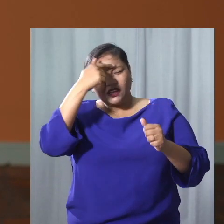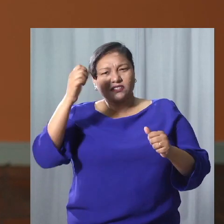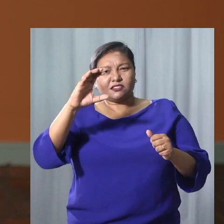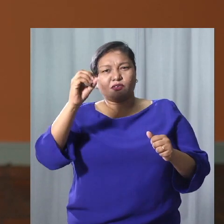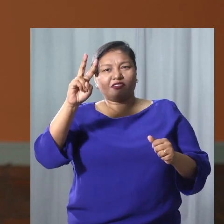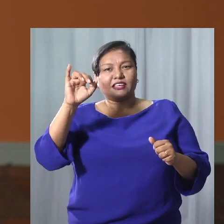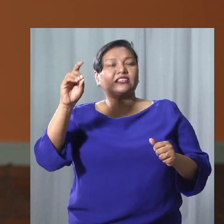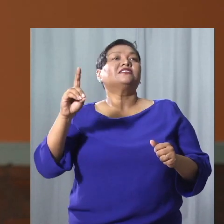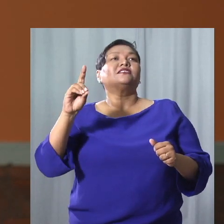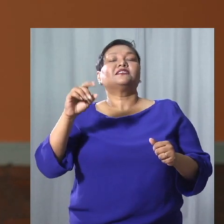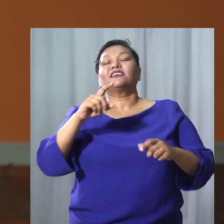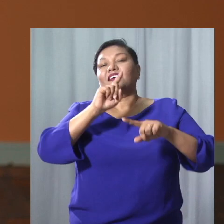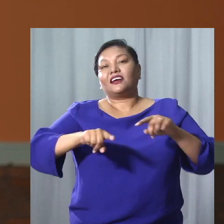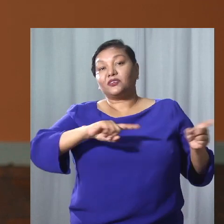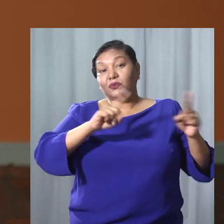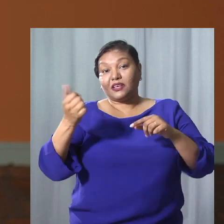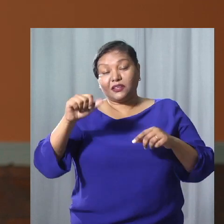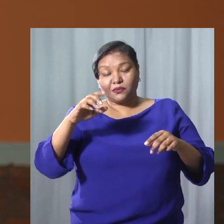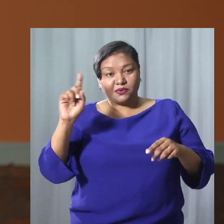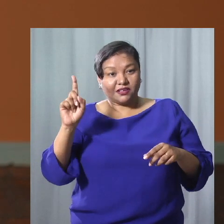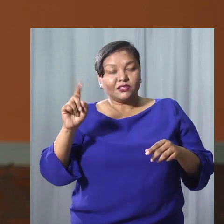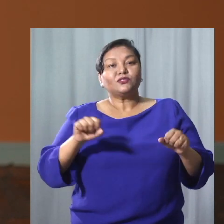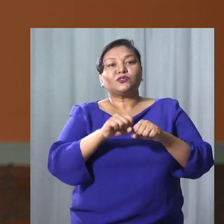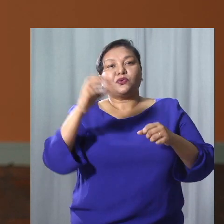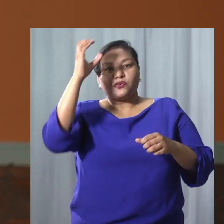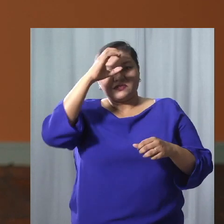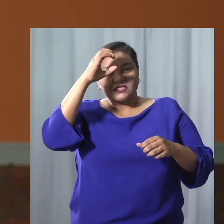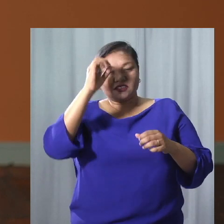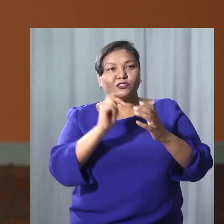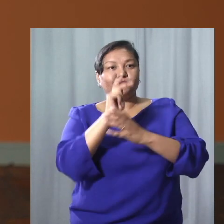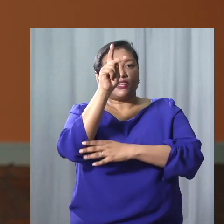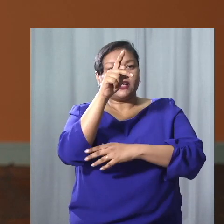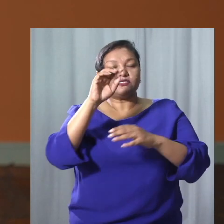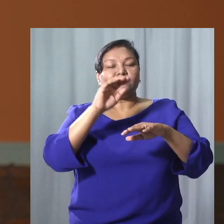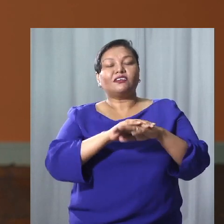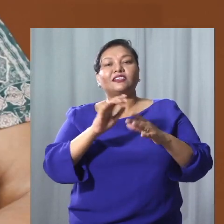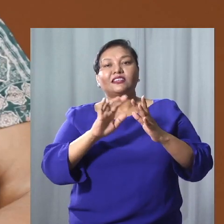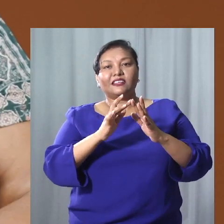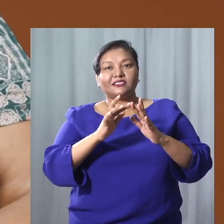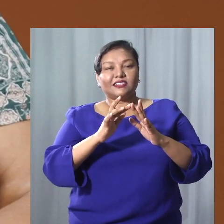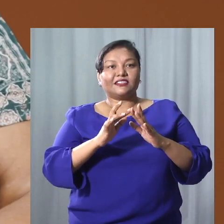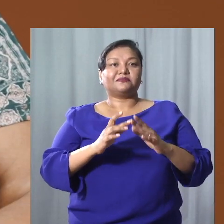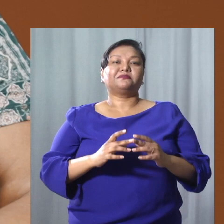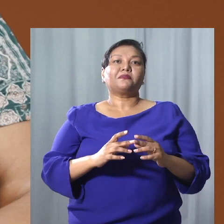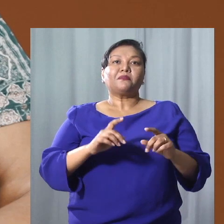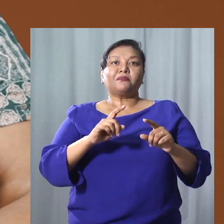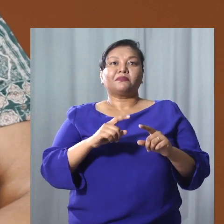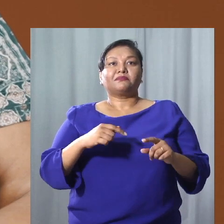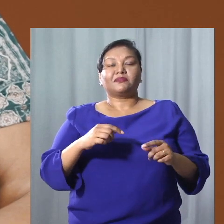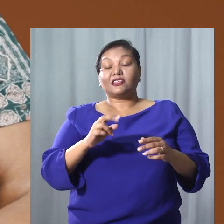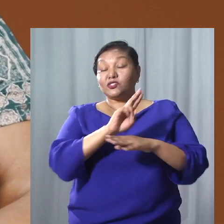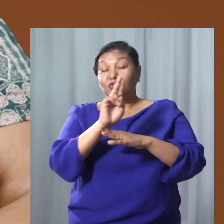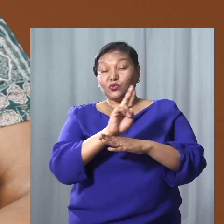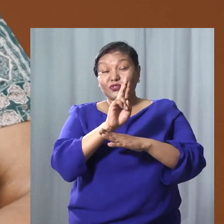anywhere. And I've started doing a lot of research on plants, you know. But I find it very